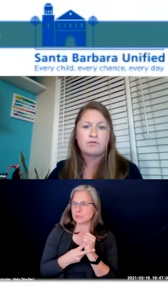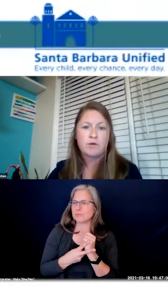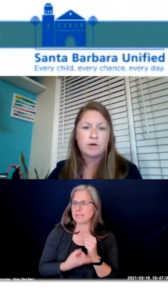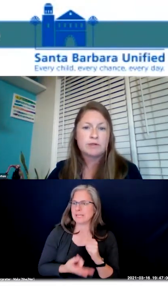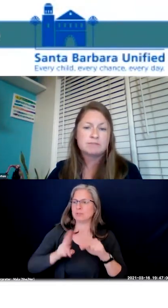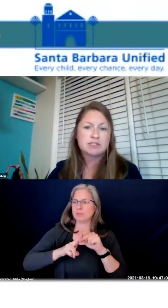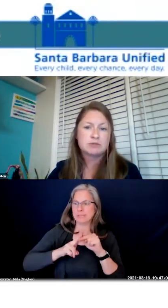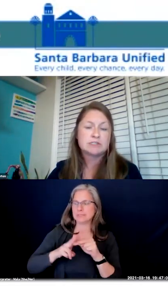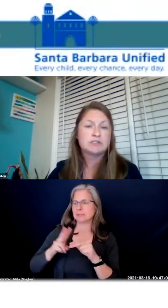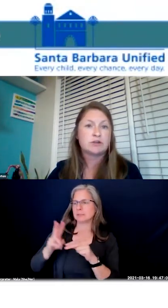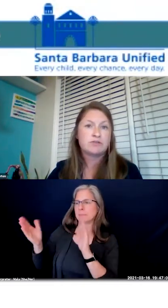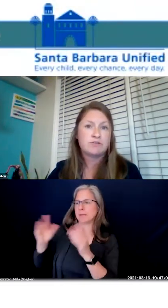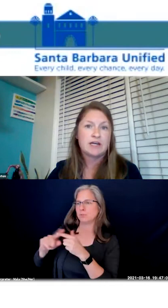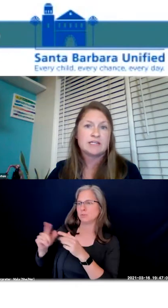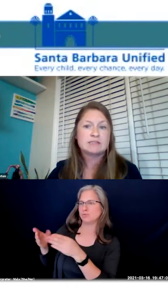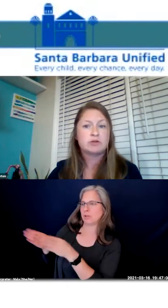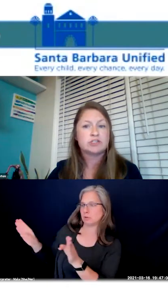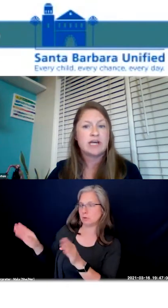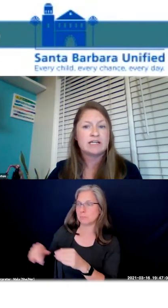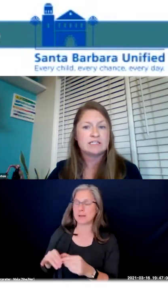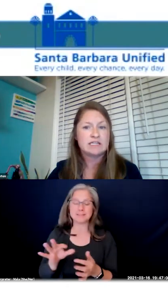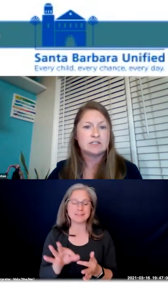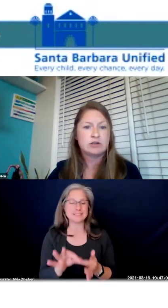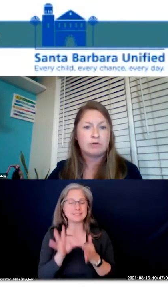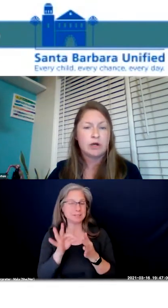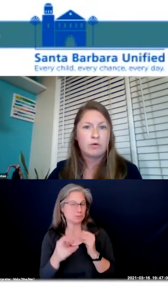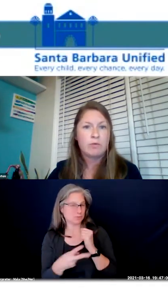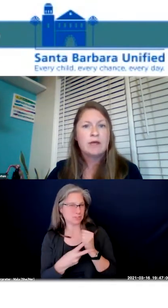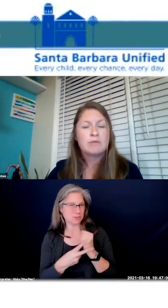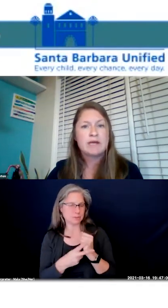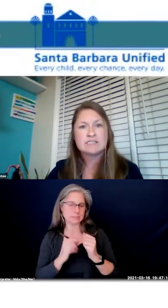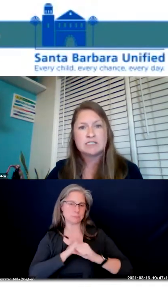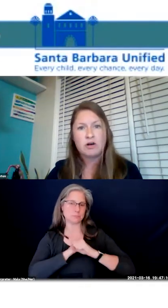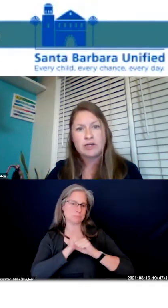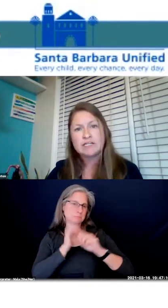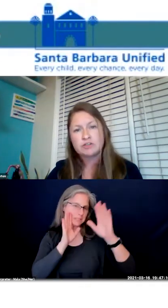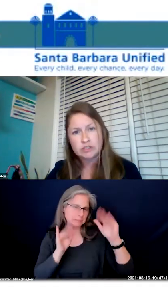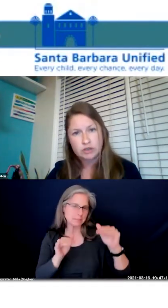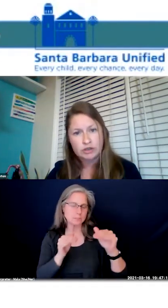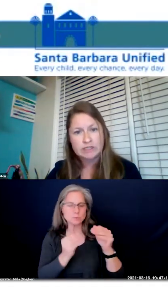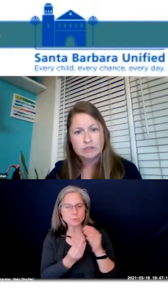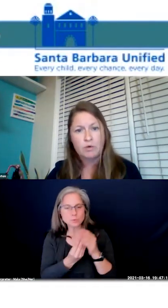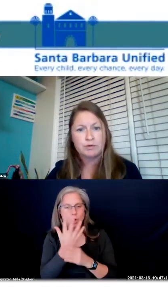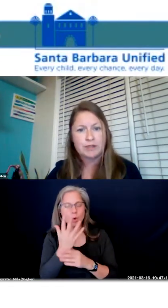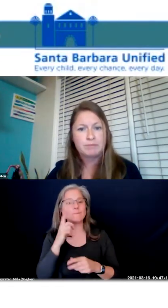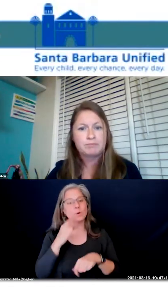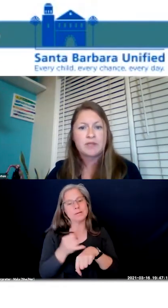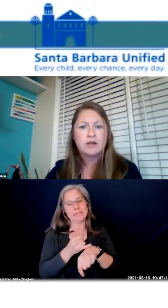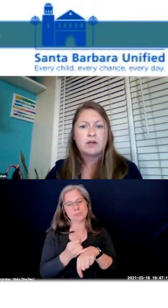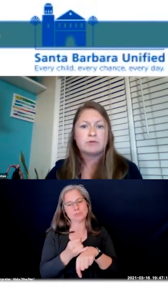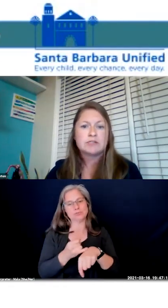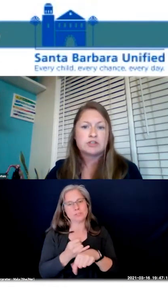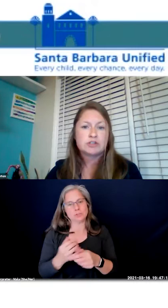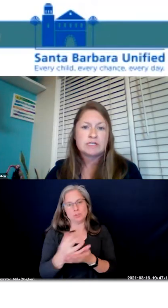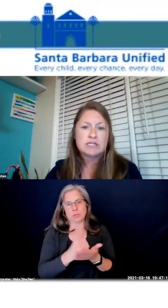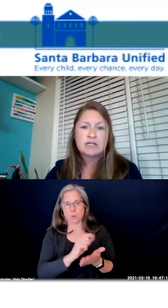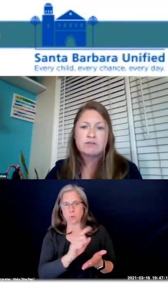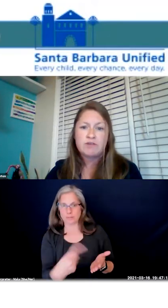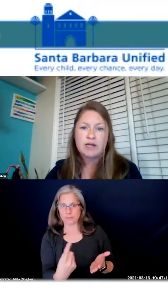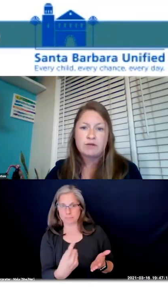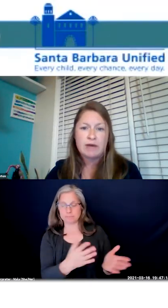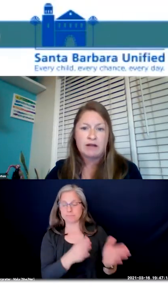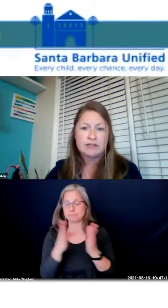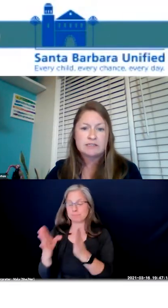but going forward, the special reserve fund is projected to grow based on interest earnings only. The